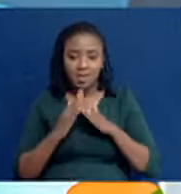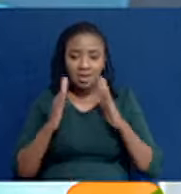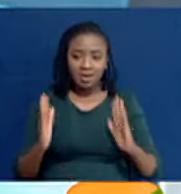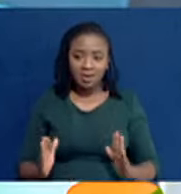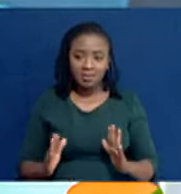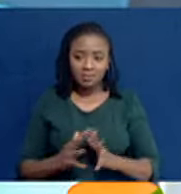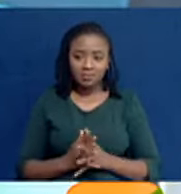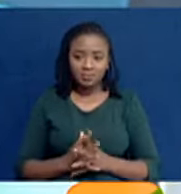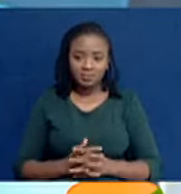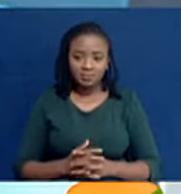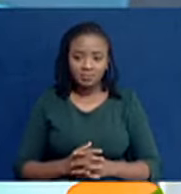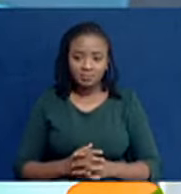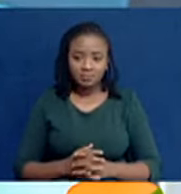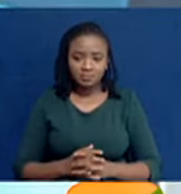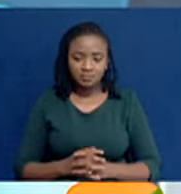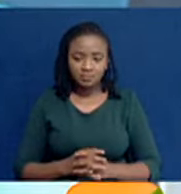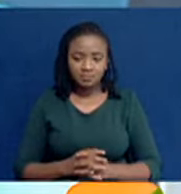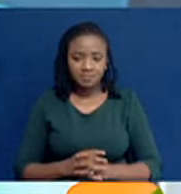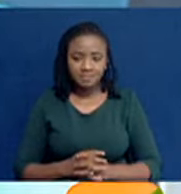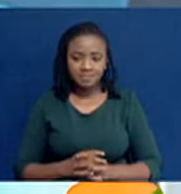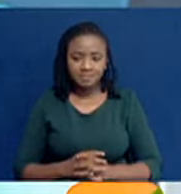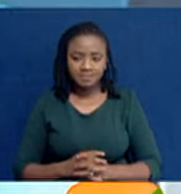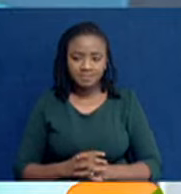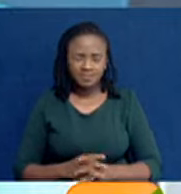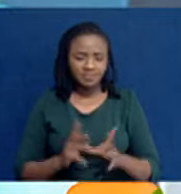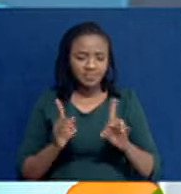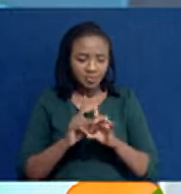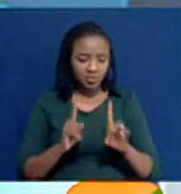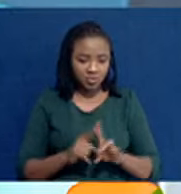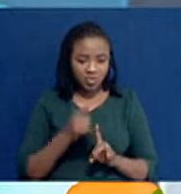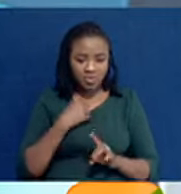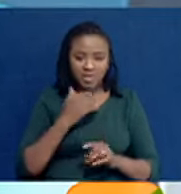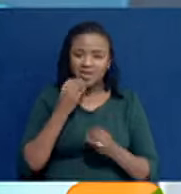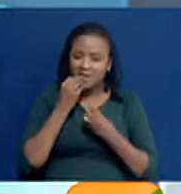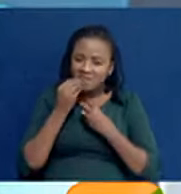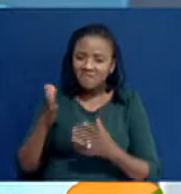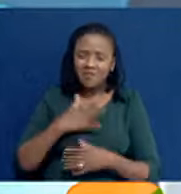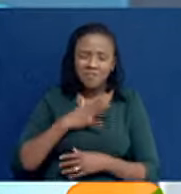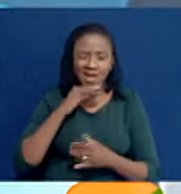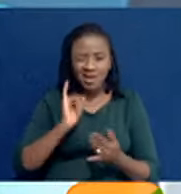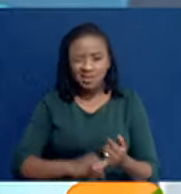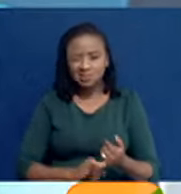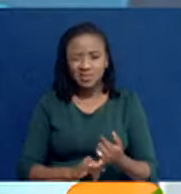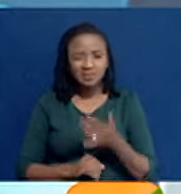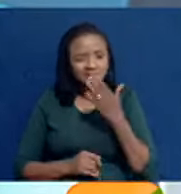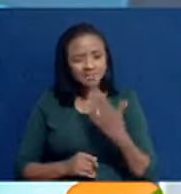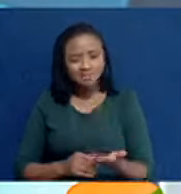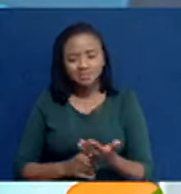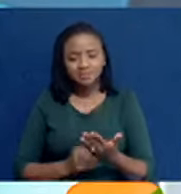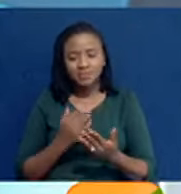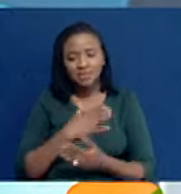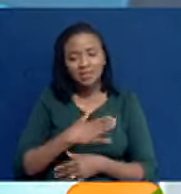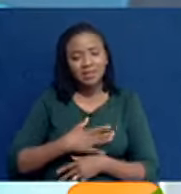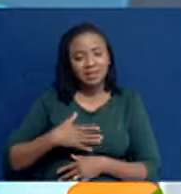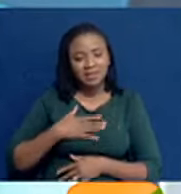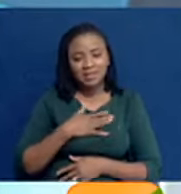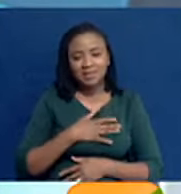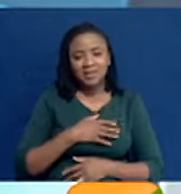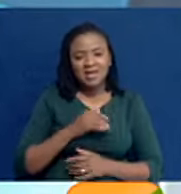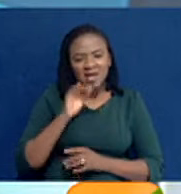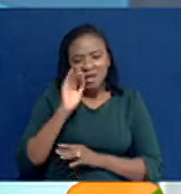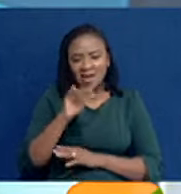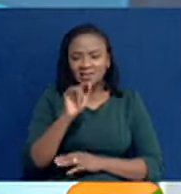Mary Kamau, and others. And they talked to my husband, saying, can you